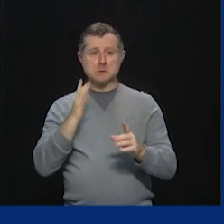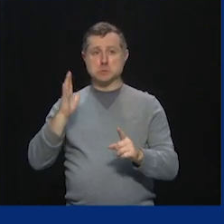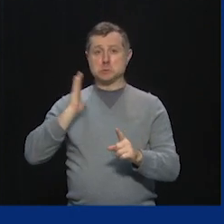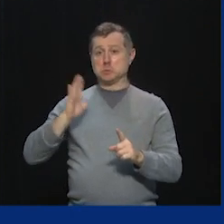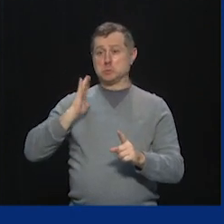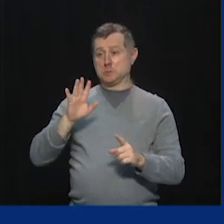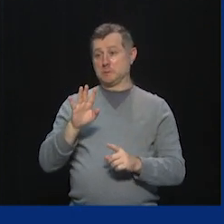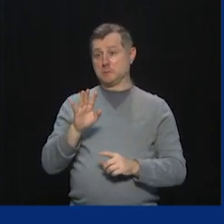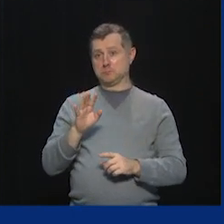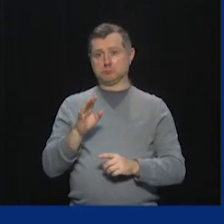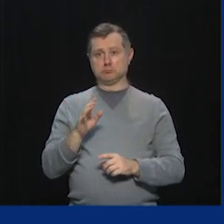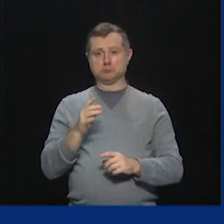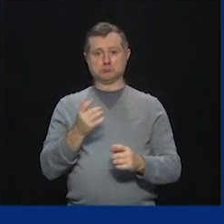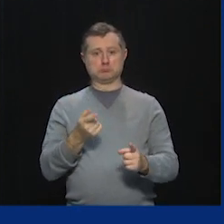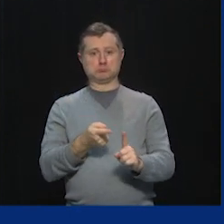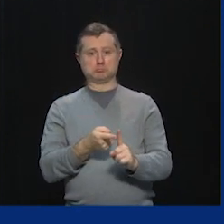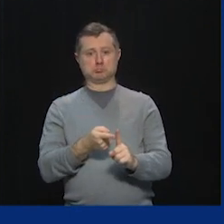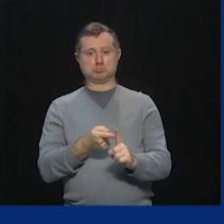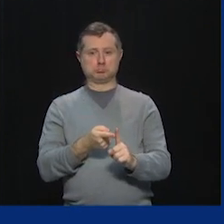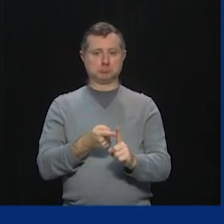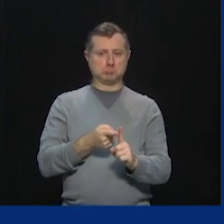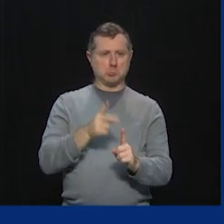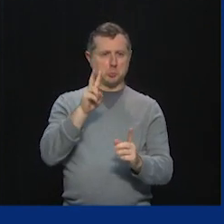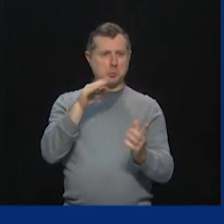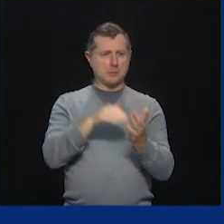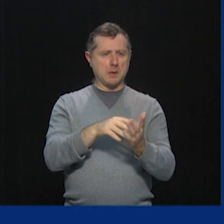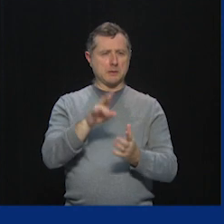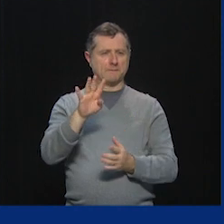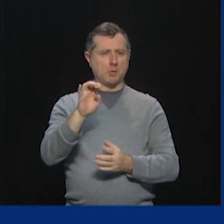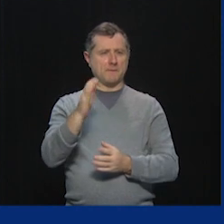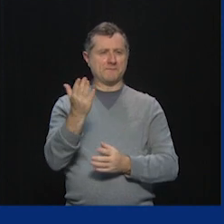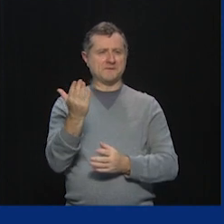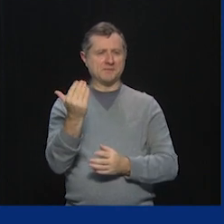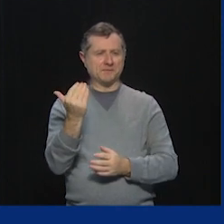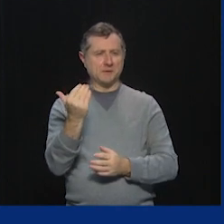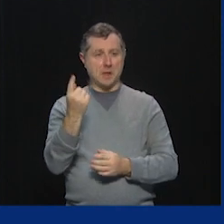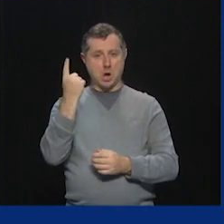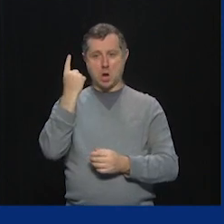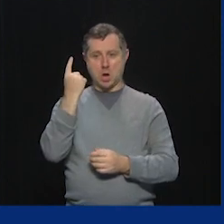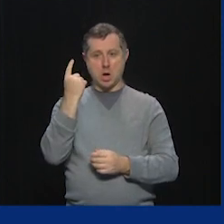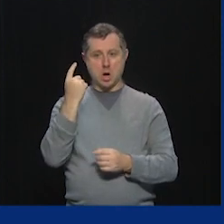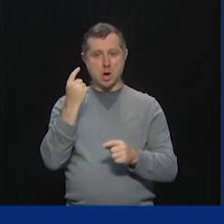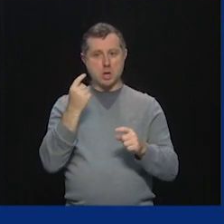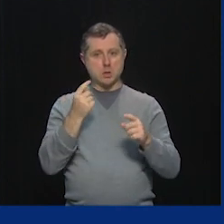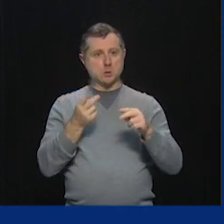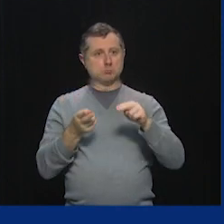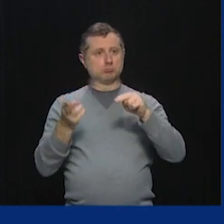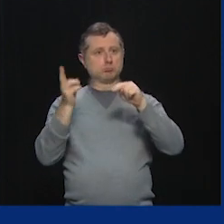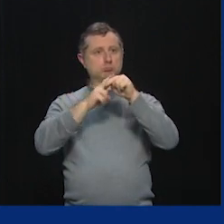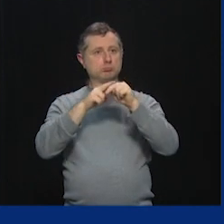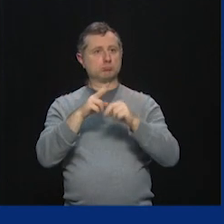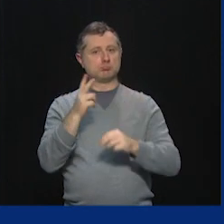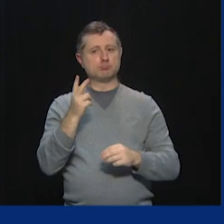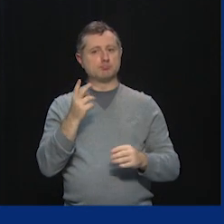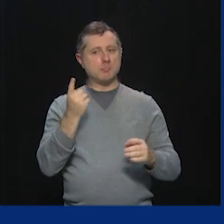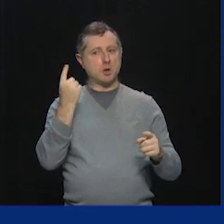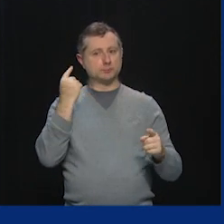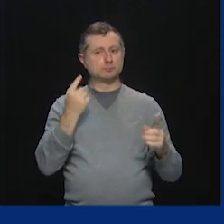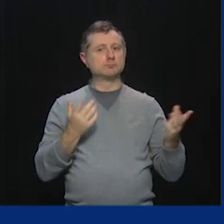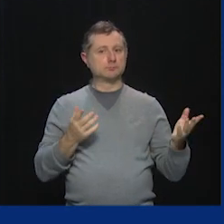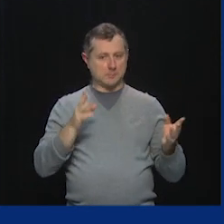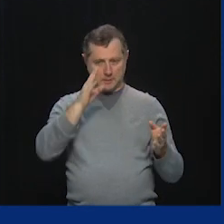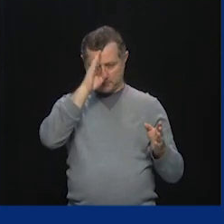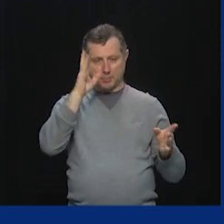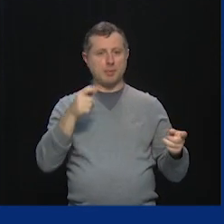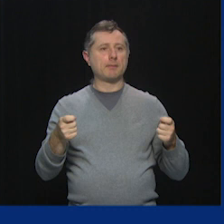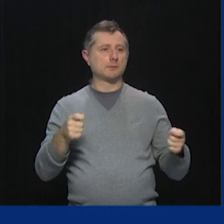hospitalizations 2415. So that's been a spike since last year, but it's again, how are the hospitals handling it? We have 5 times the number we had